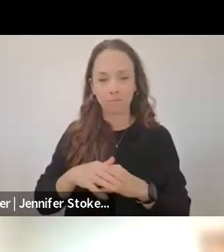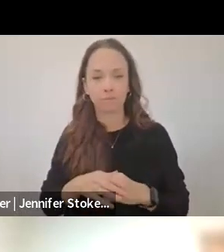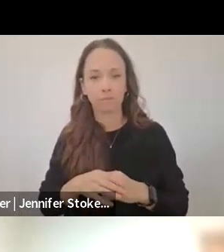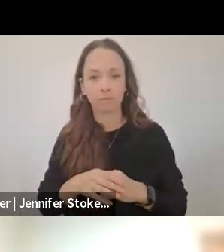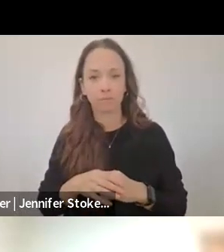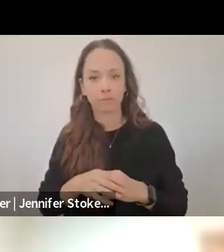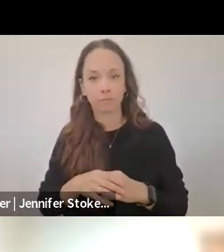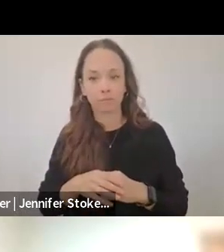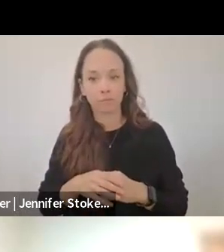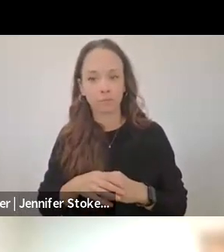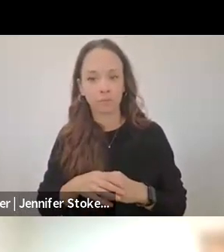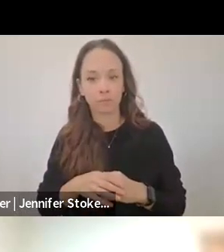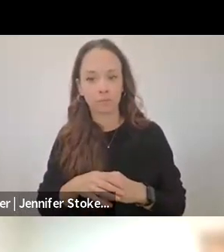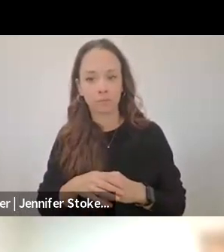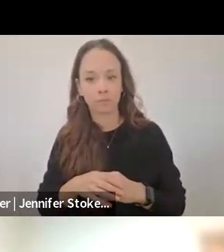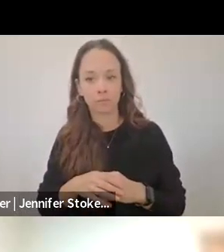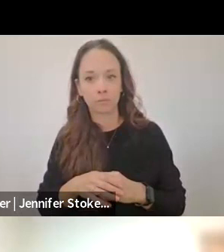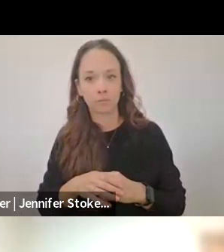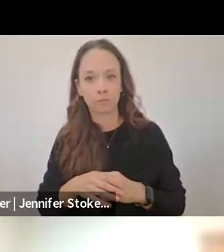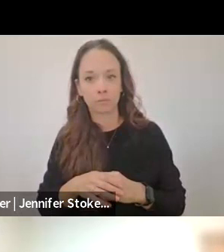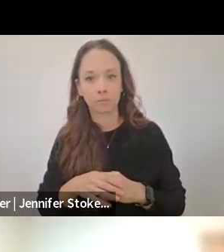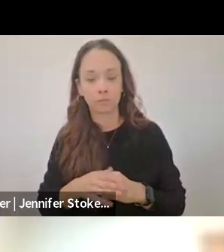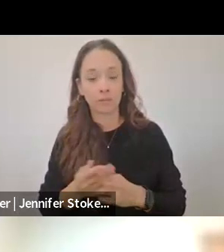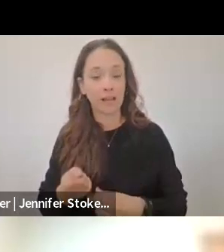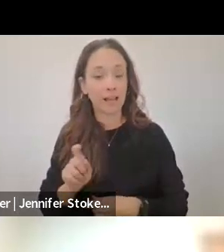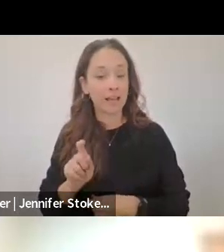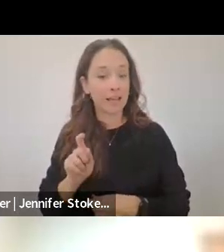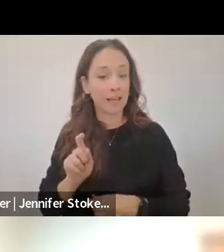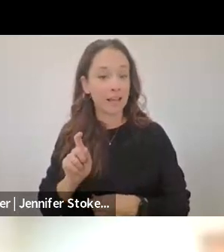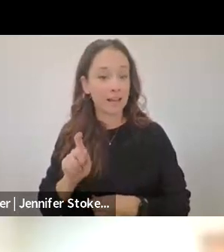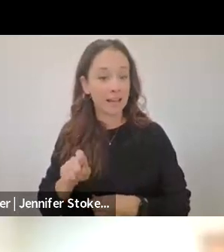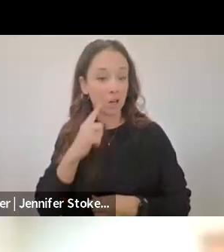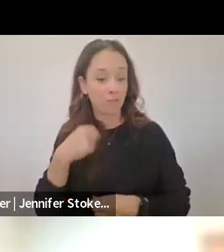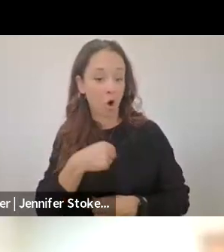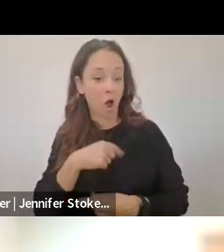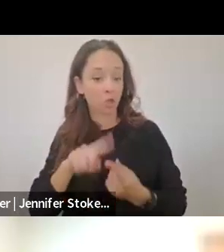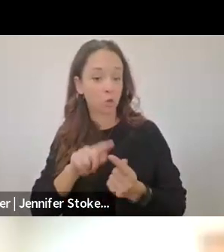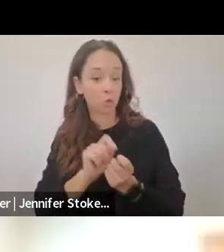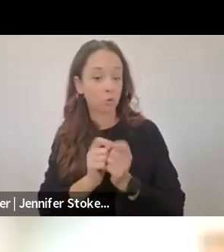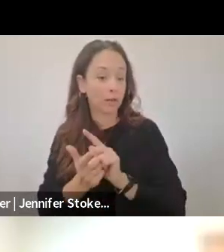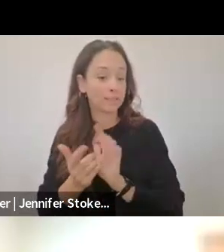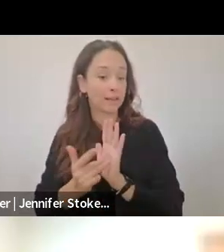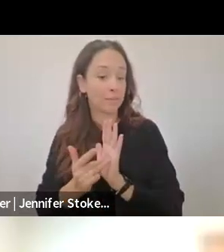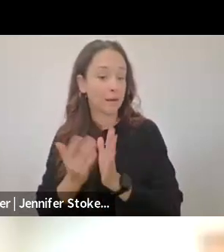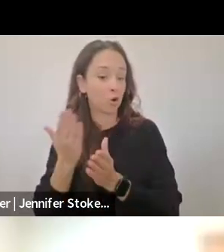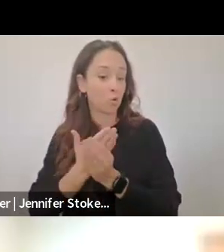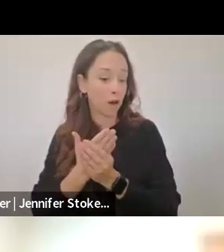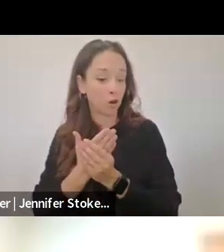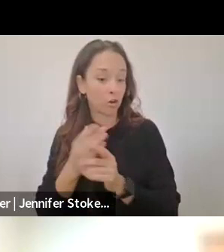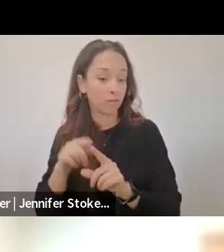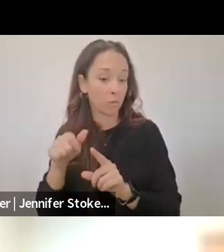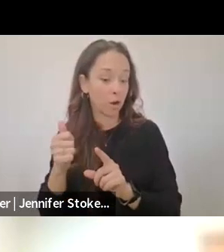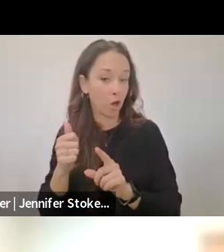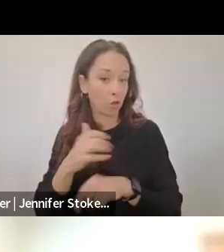to translate a medical record that was brought from another country in another language? Do we need